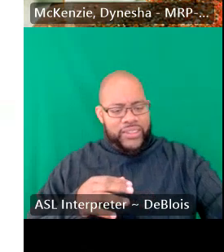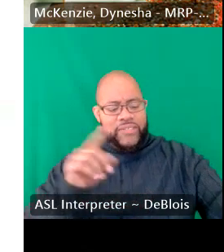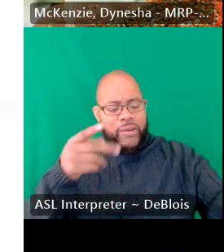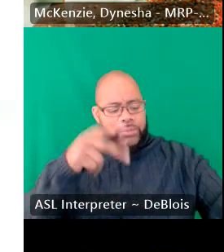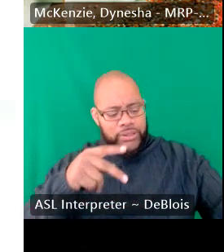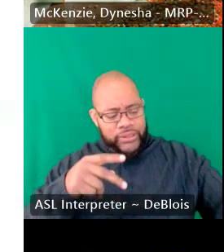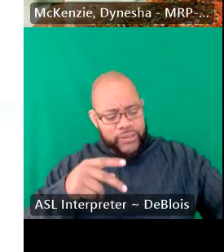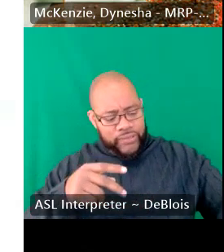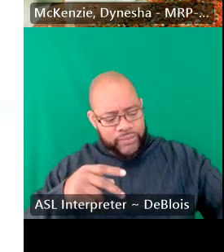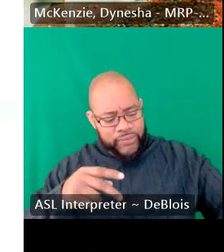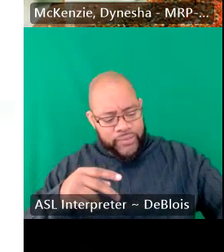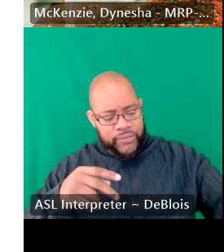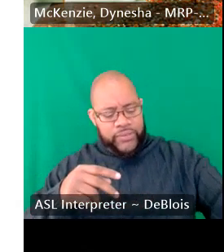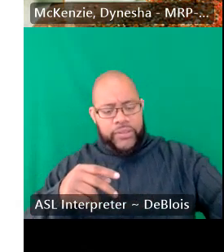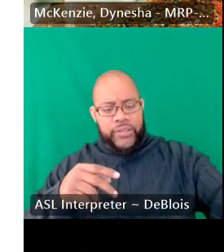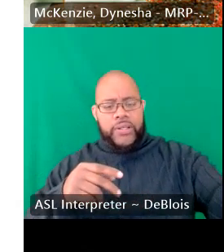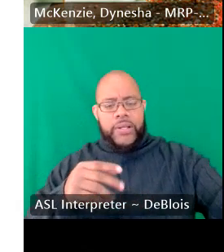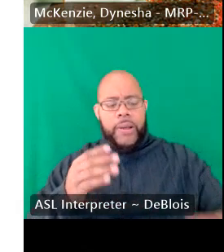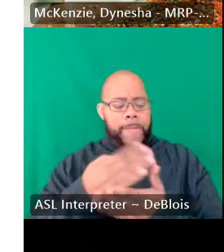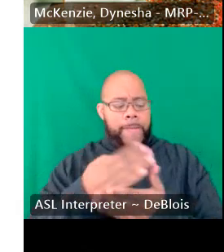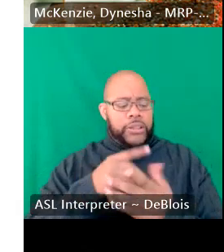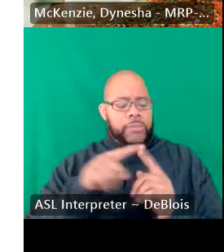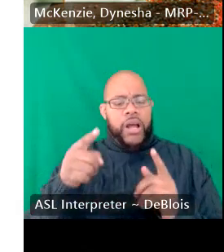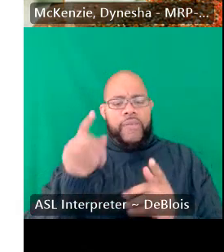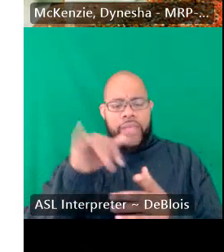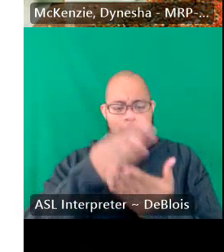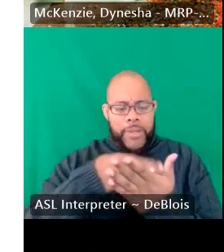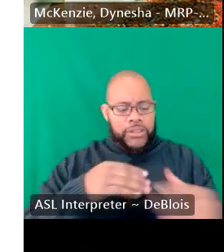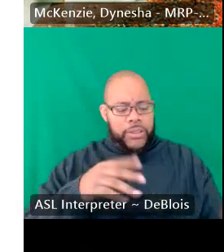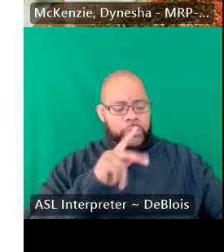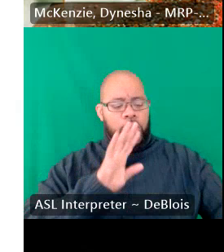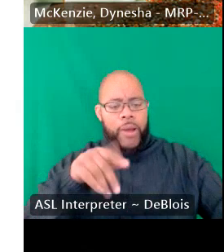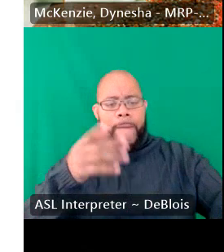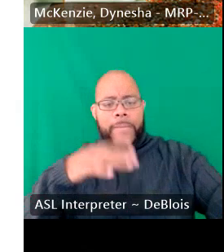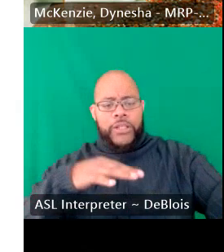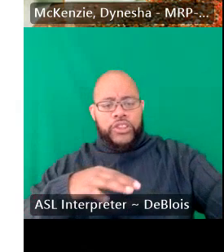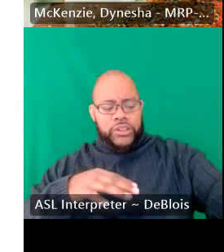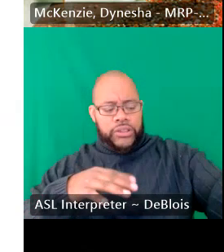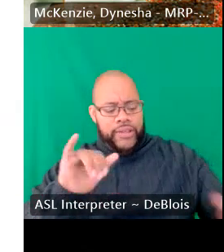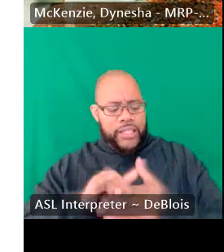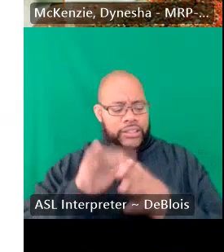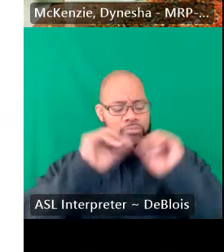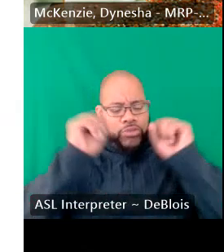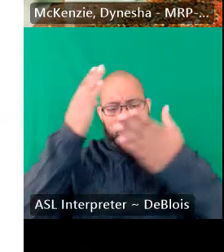budget than you do. But what is the budget? When people talk about the budget, it's the president's